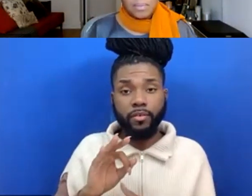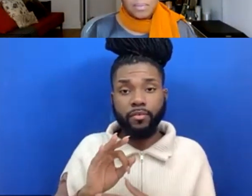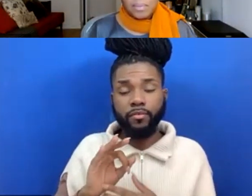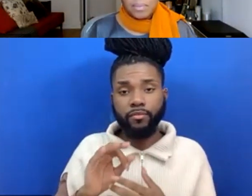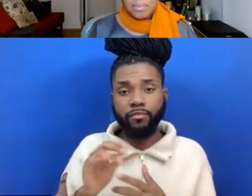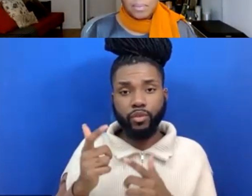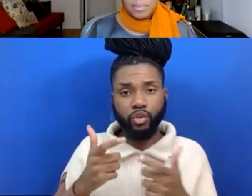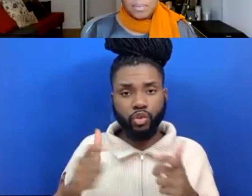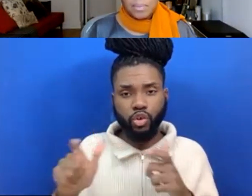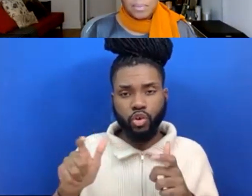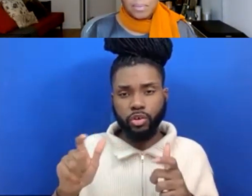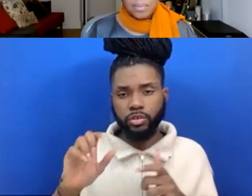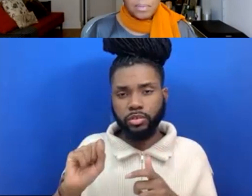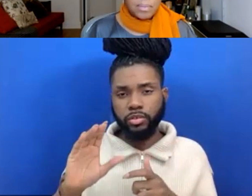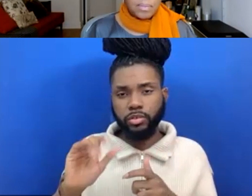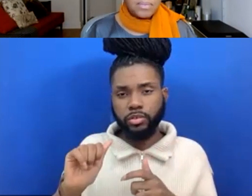scale